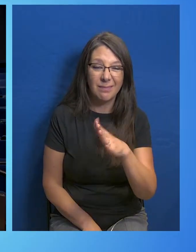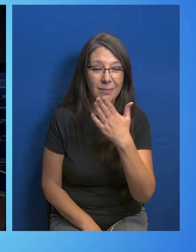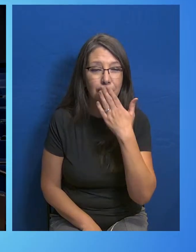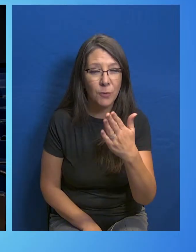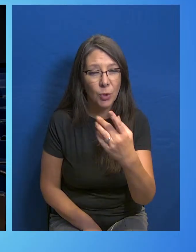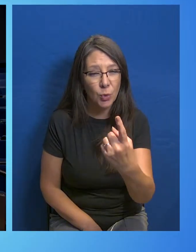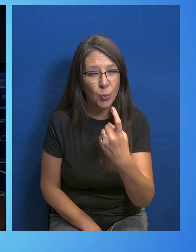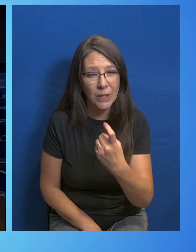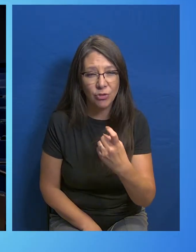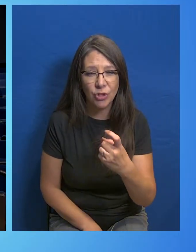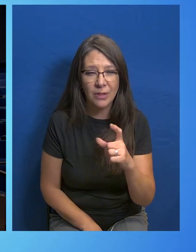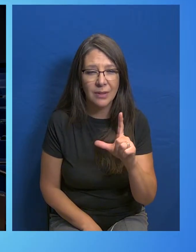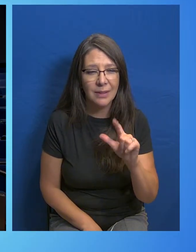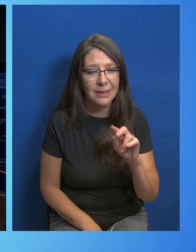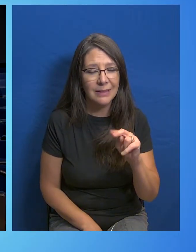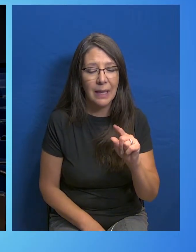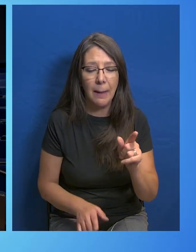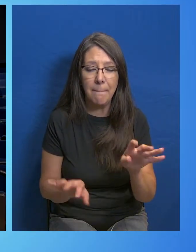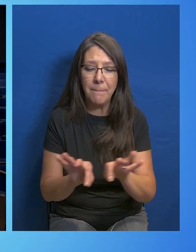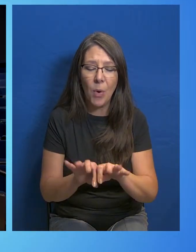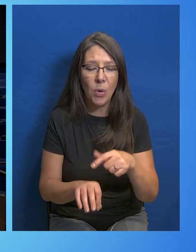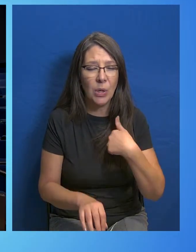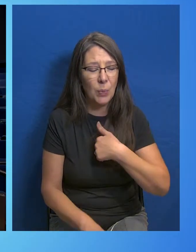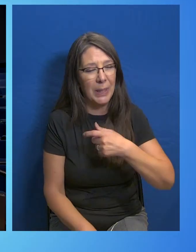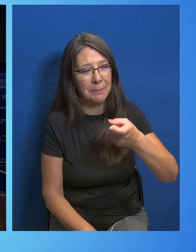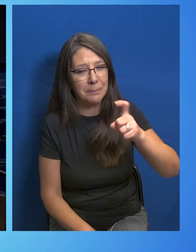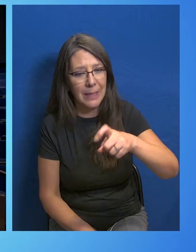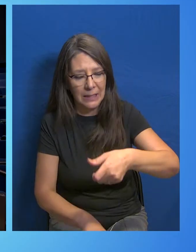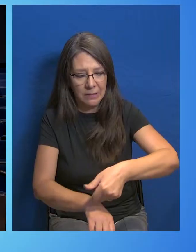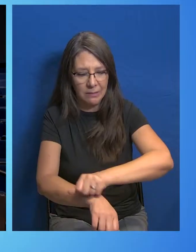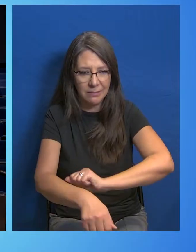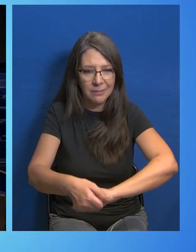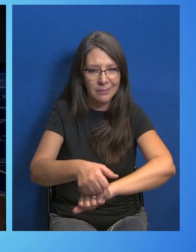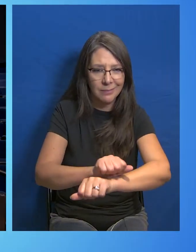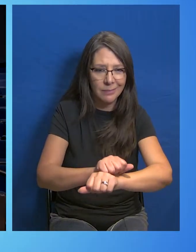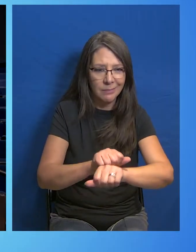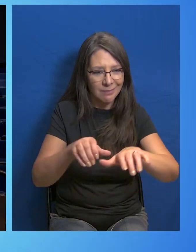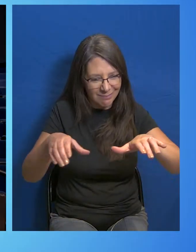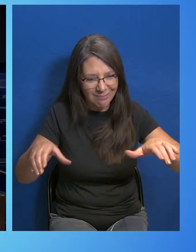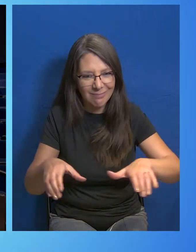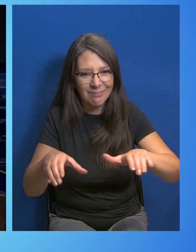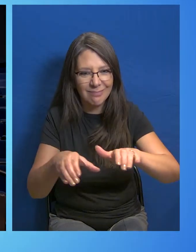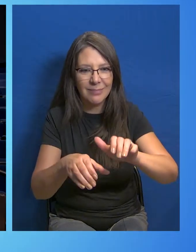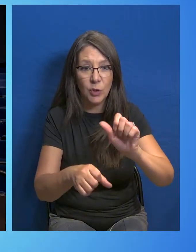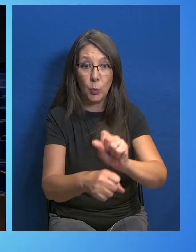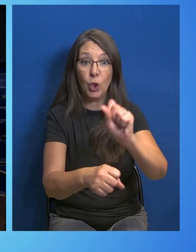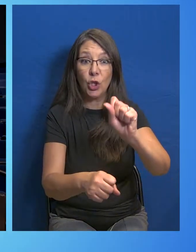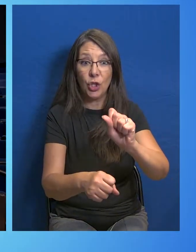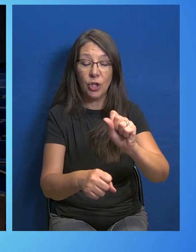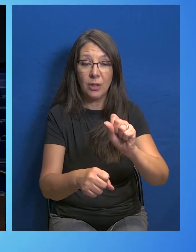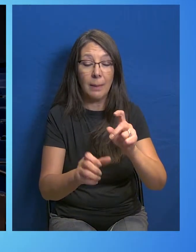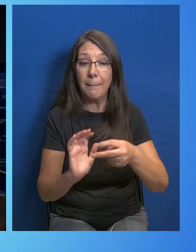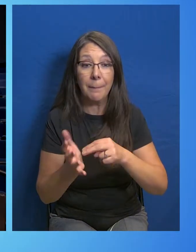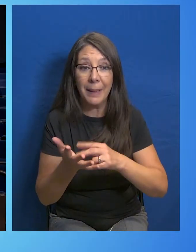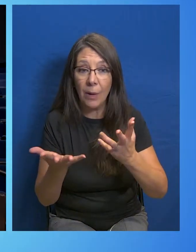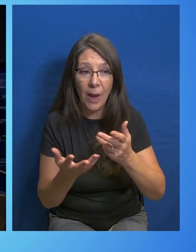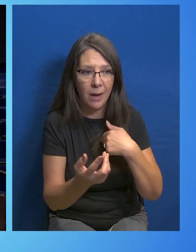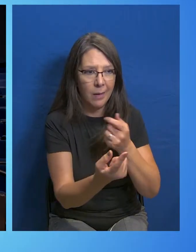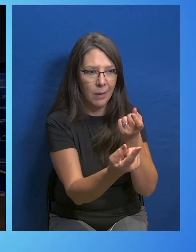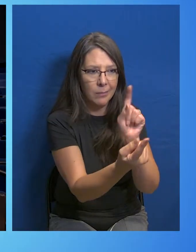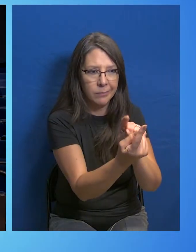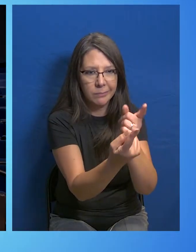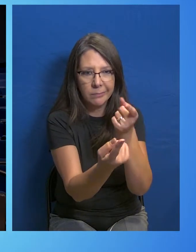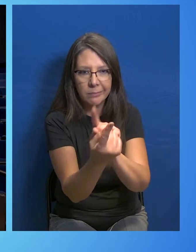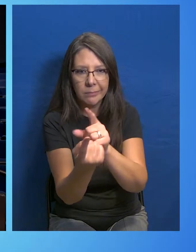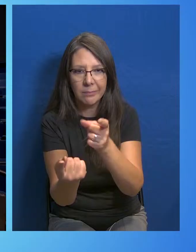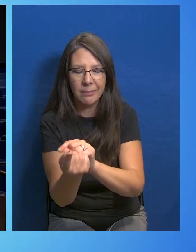work. And the work is going and meeting legislators one-on-one and talking to